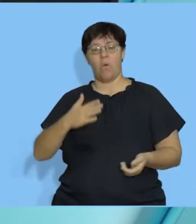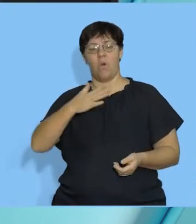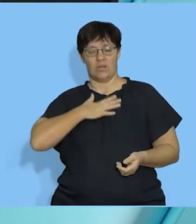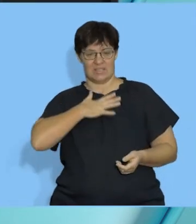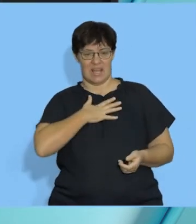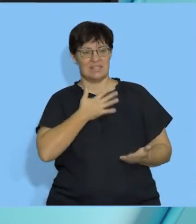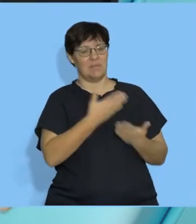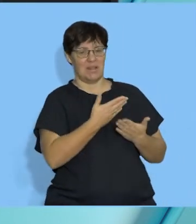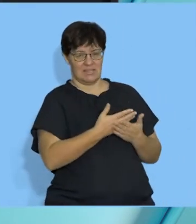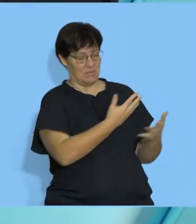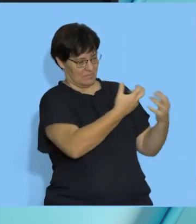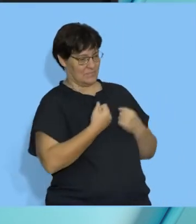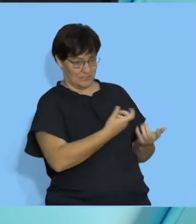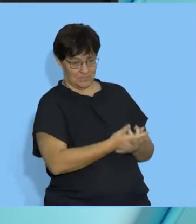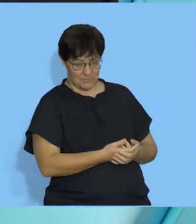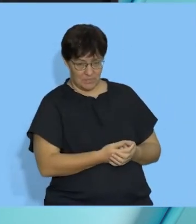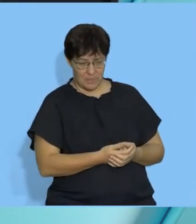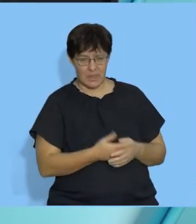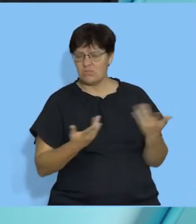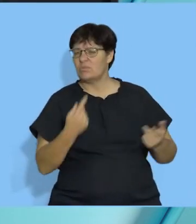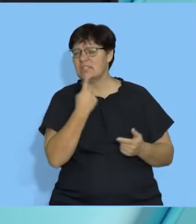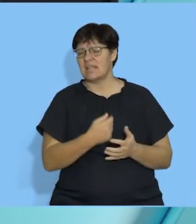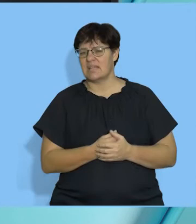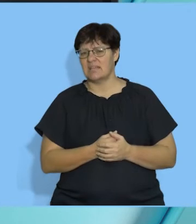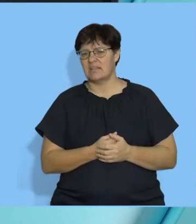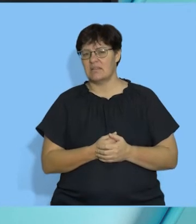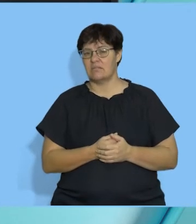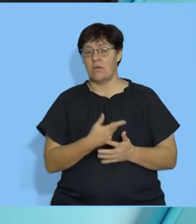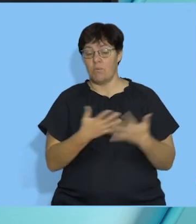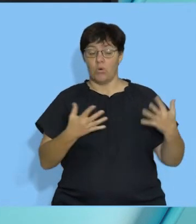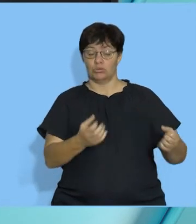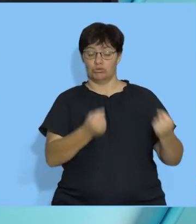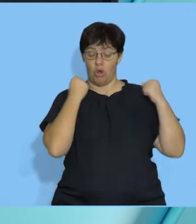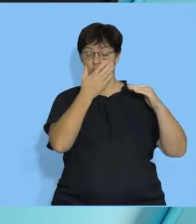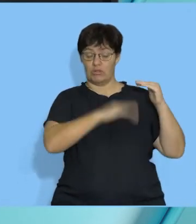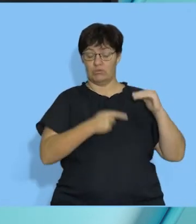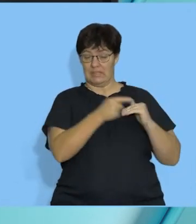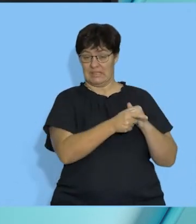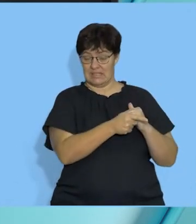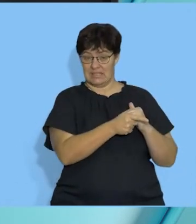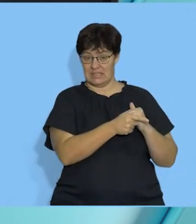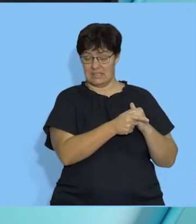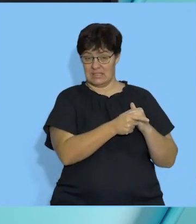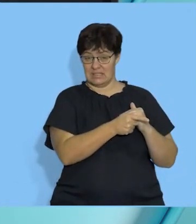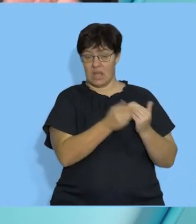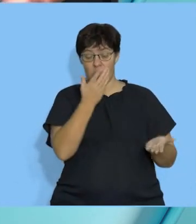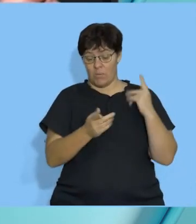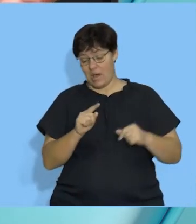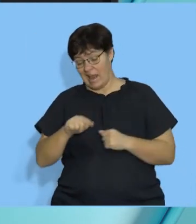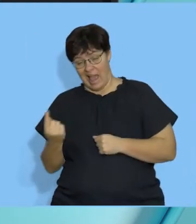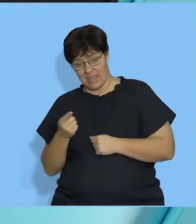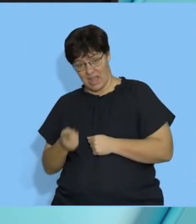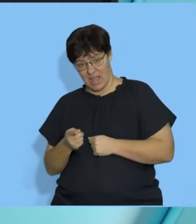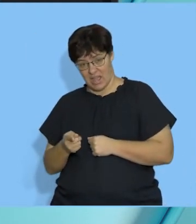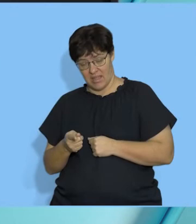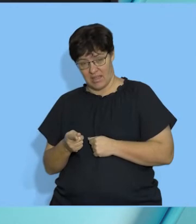ability. Because we are saying that, by all means, a stronger reducing agent, if it's compared to another substance, it